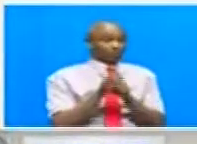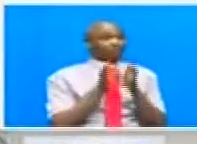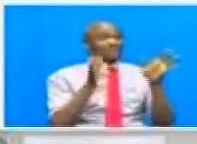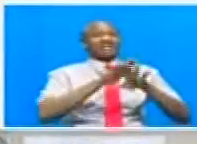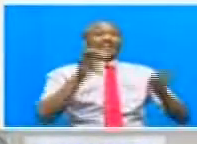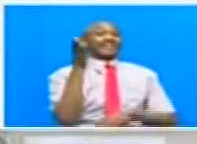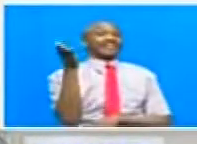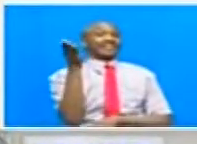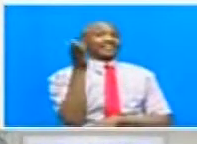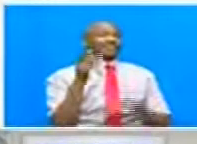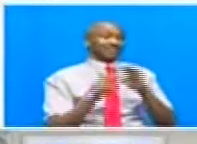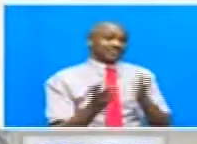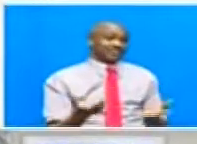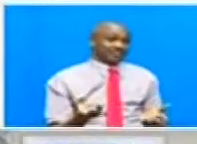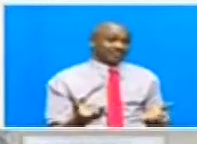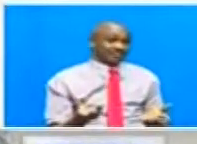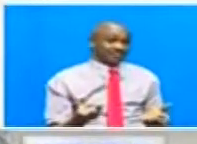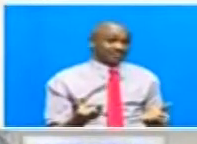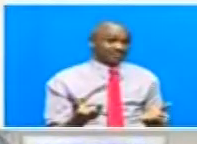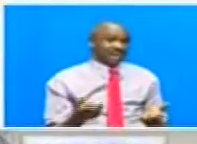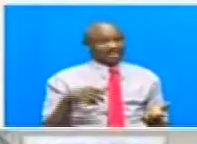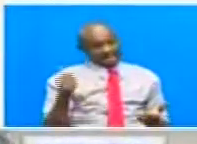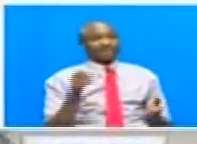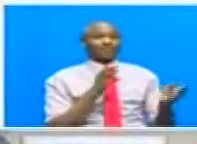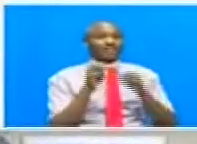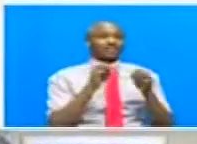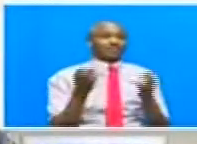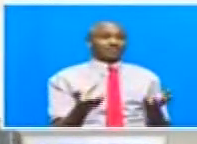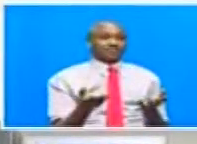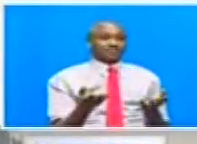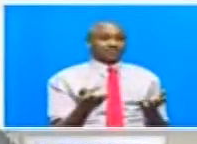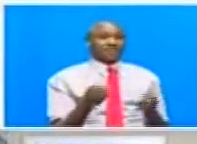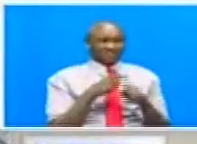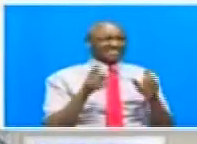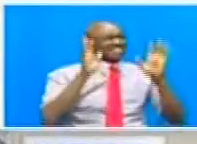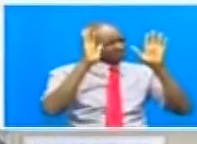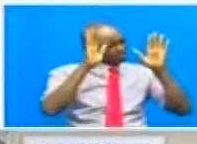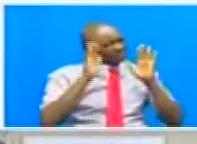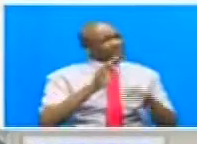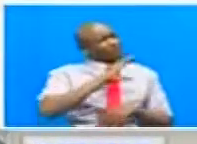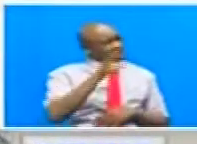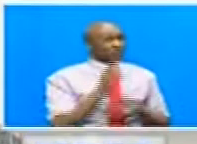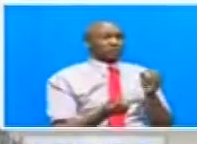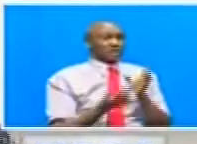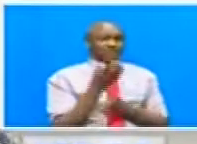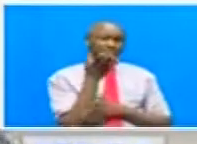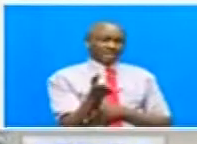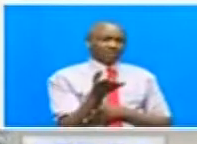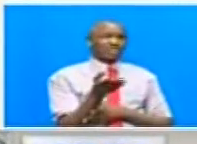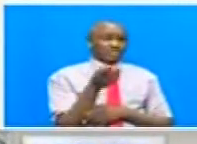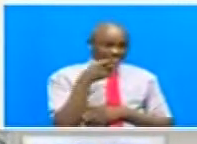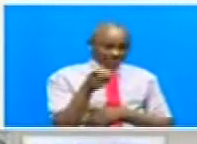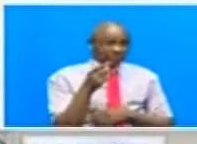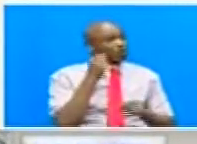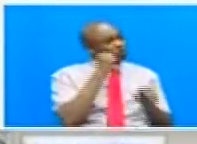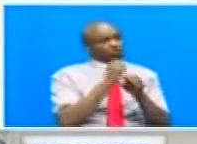the ministries, various ministries, and other management bodies. So it is very important for the counties to come out on this, and they haven't done a good job